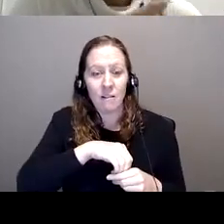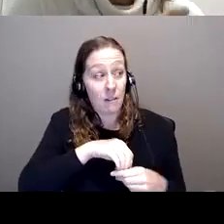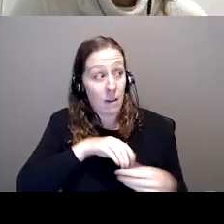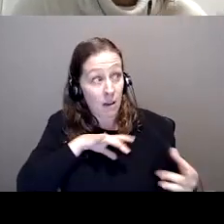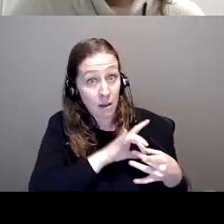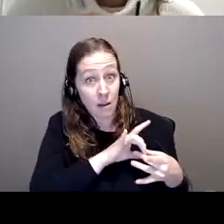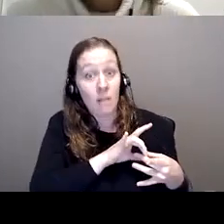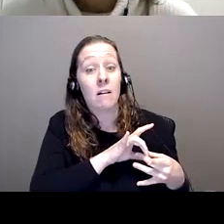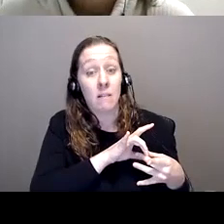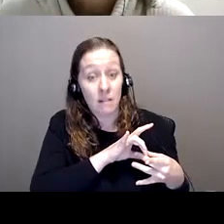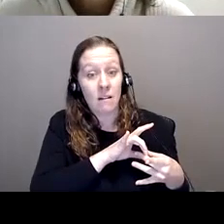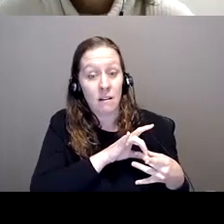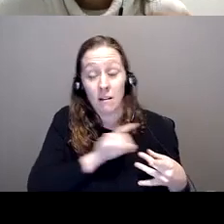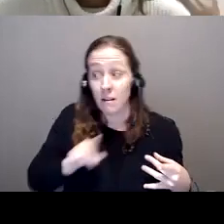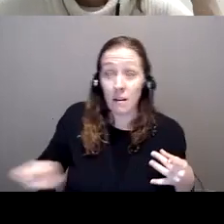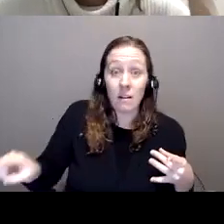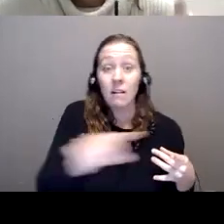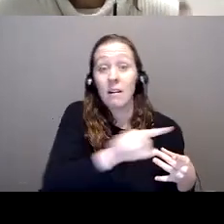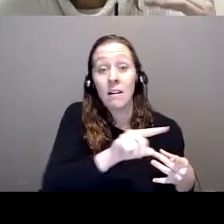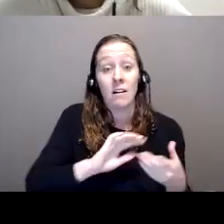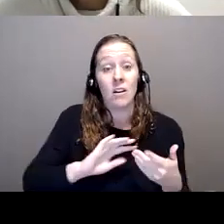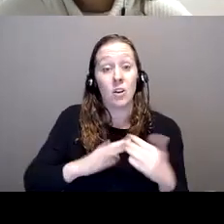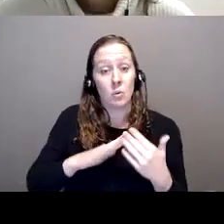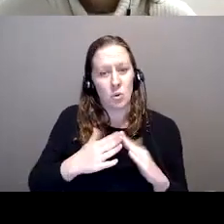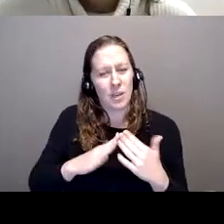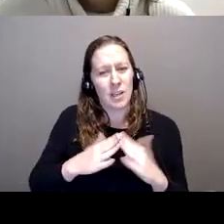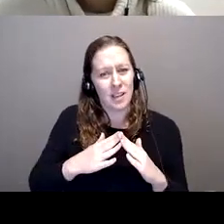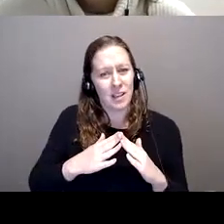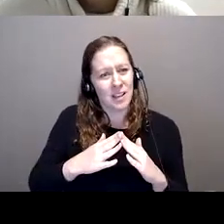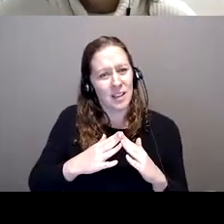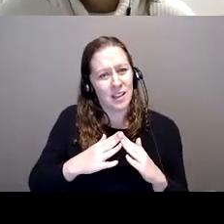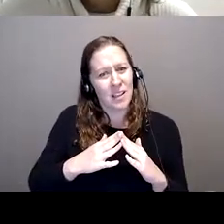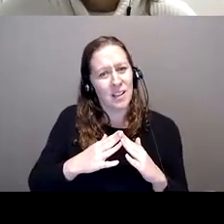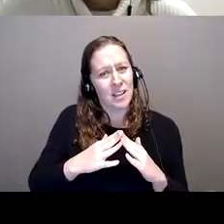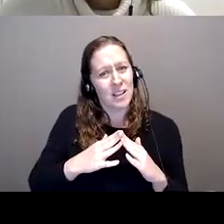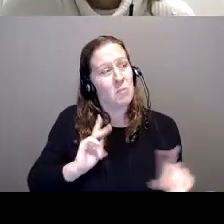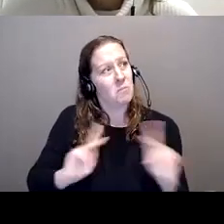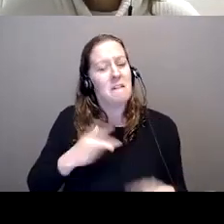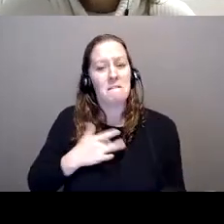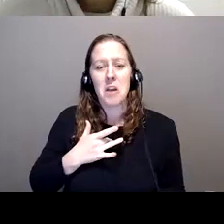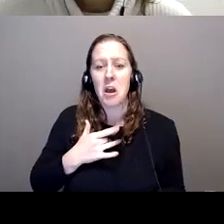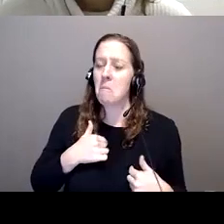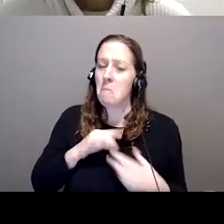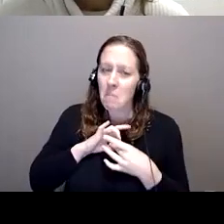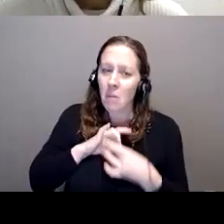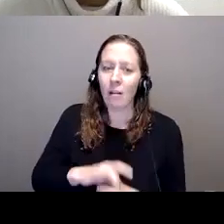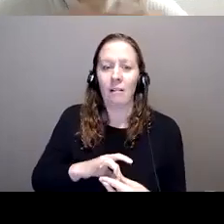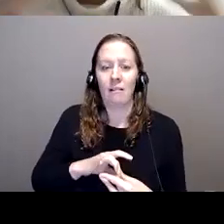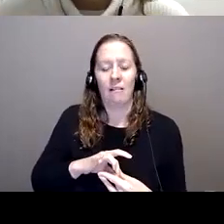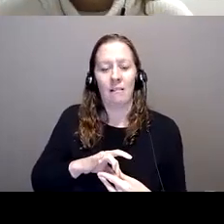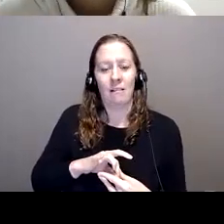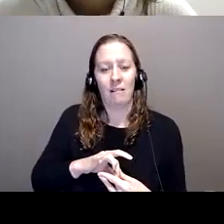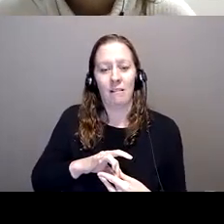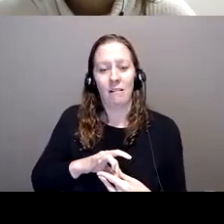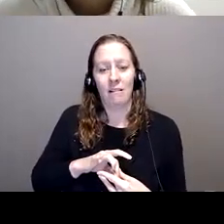are making sure that our community is a place where people feel like they can belong, that they see themselves in all